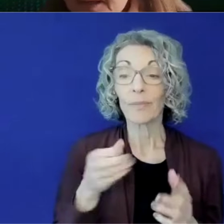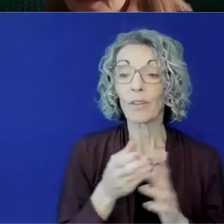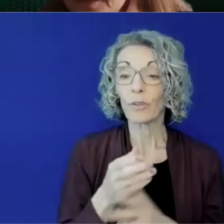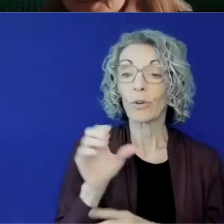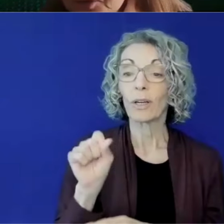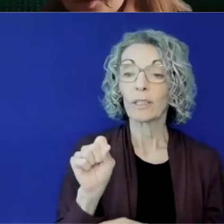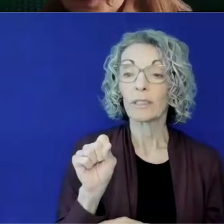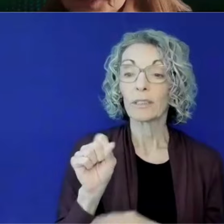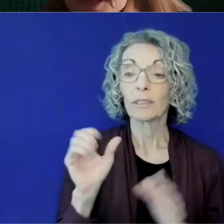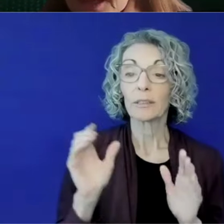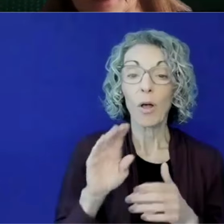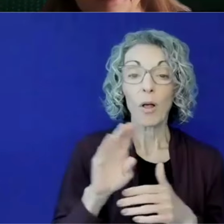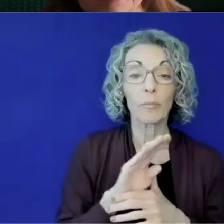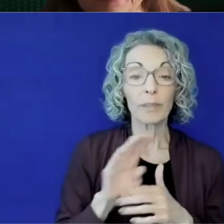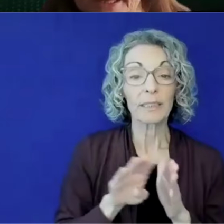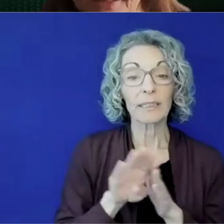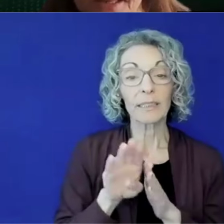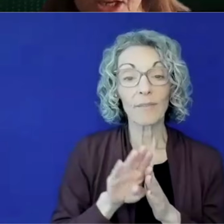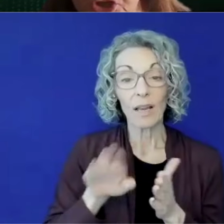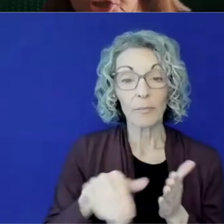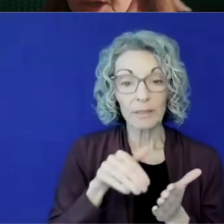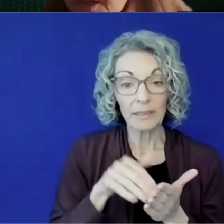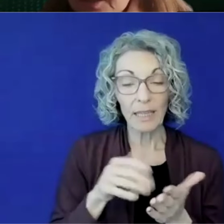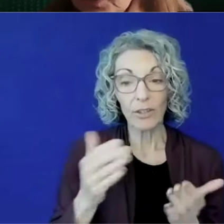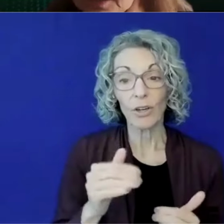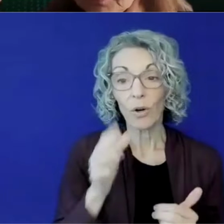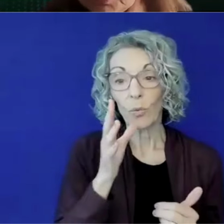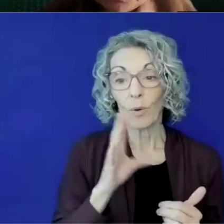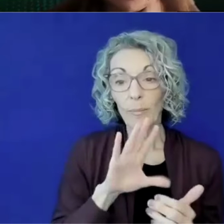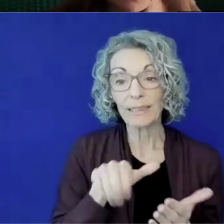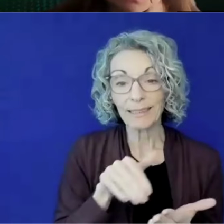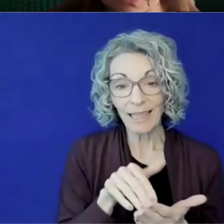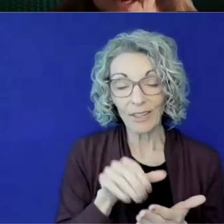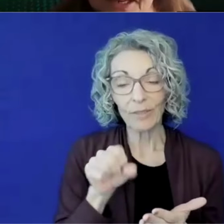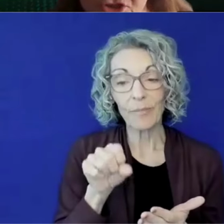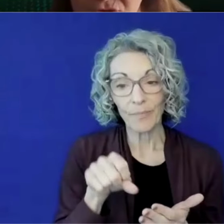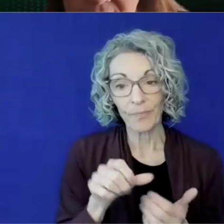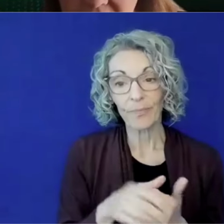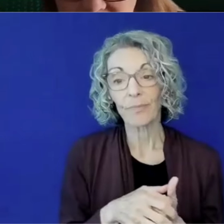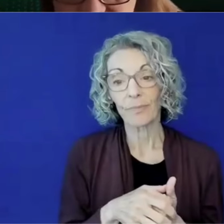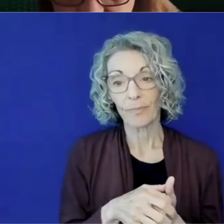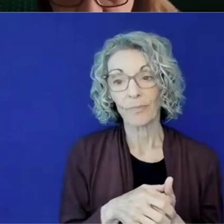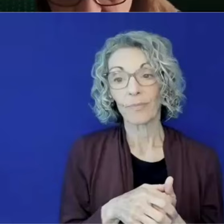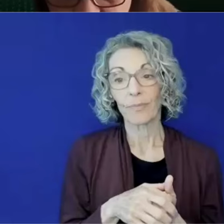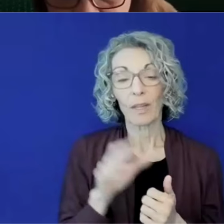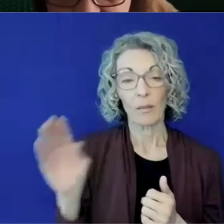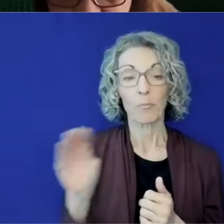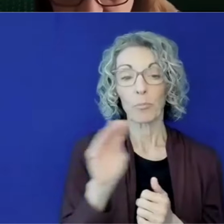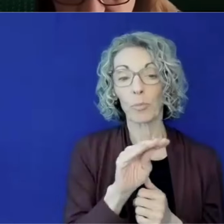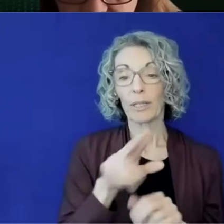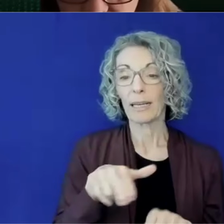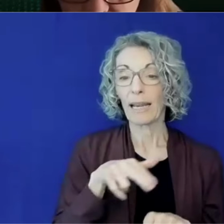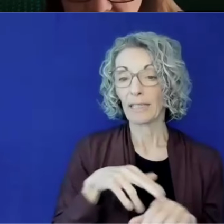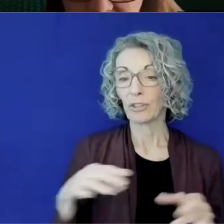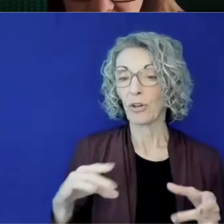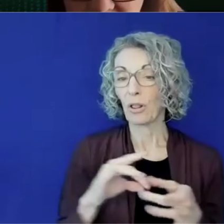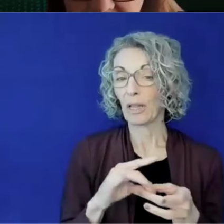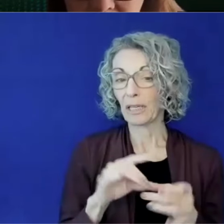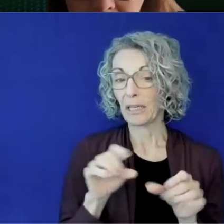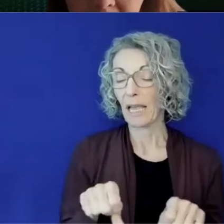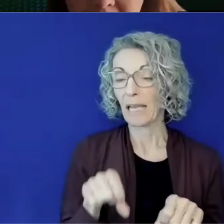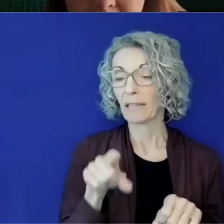Business Centers, and such. We can put the national link so you can find someone in your